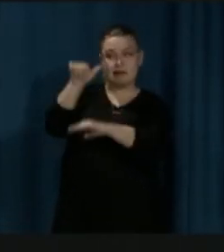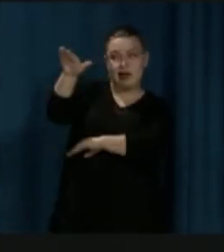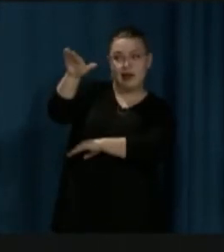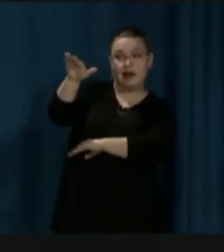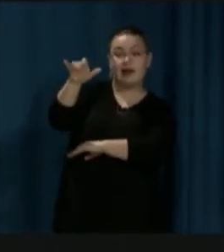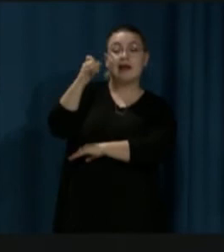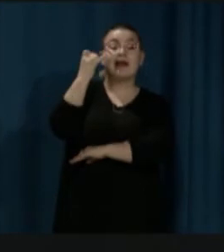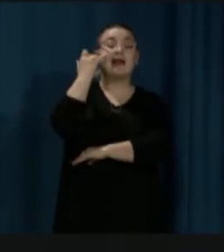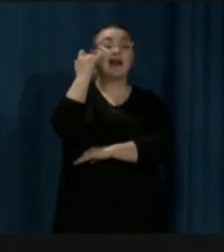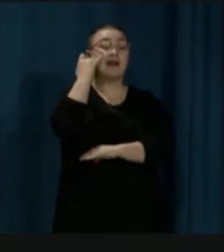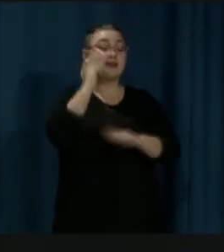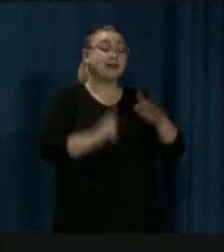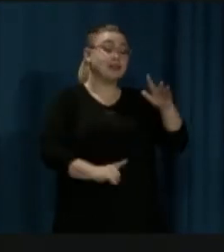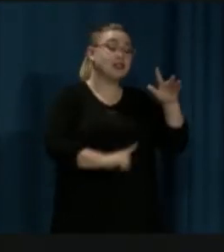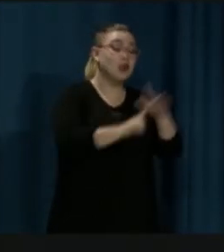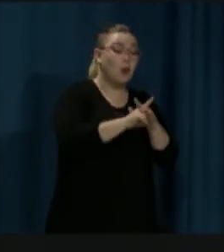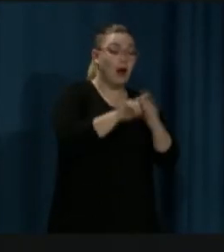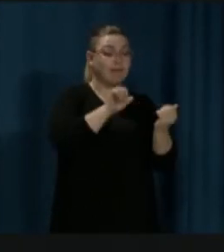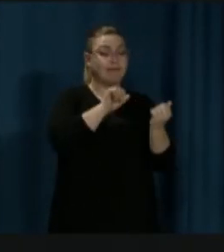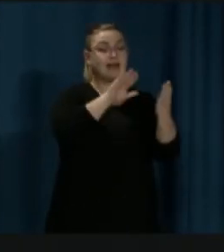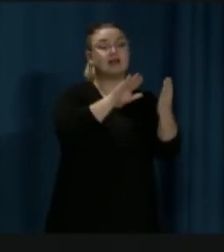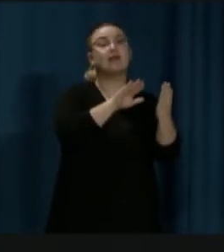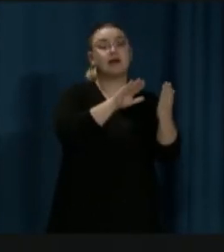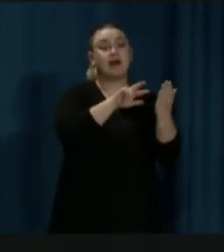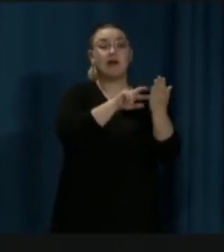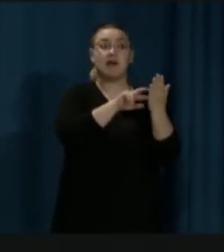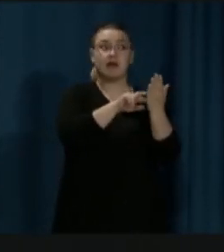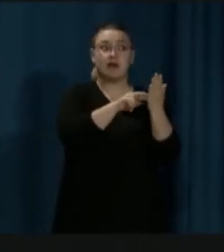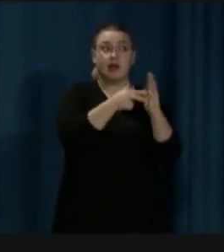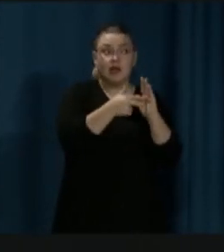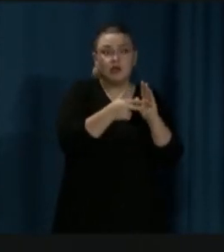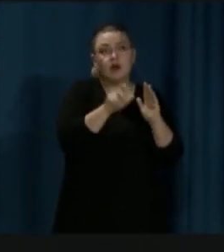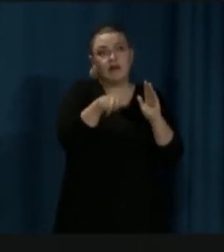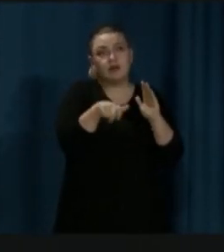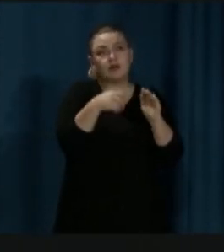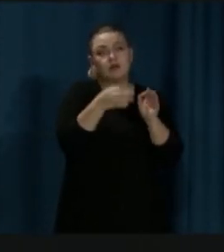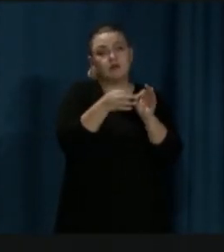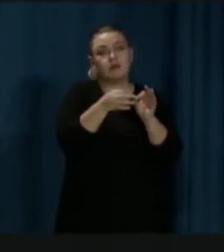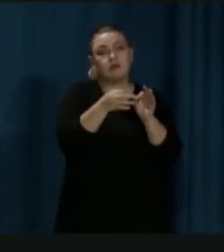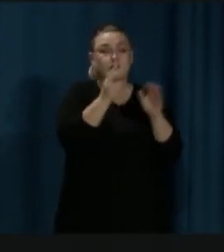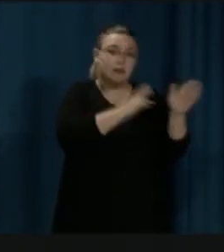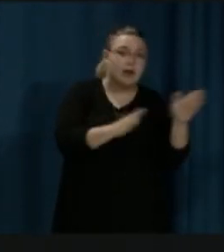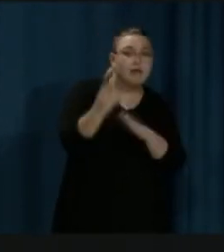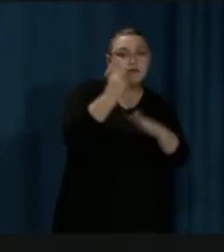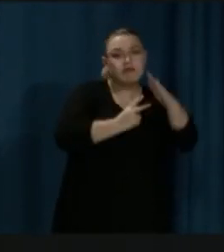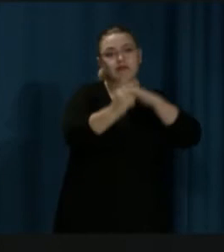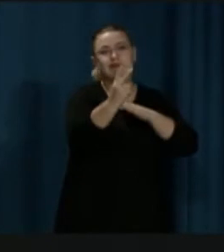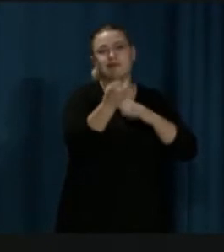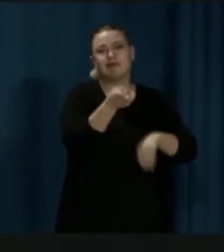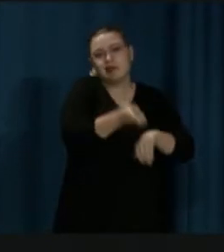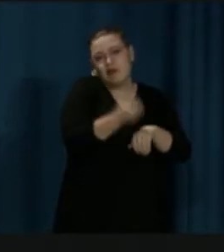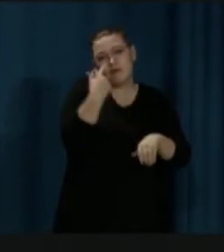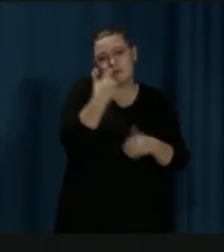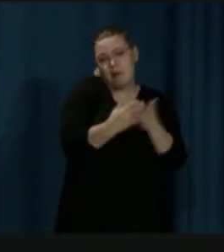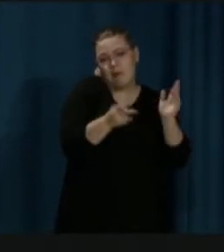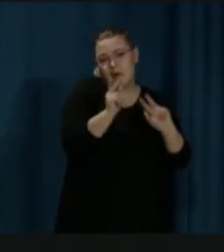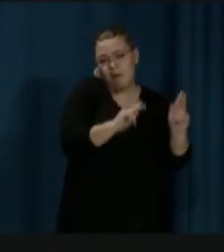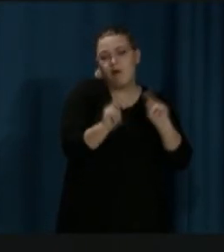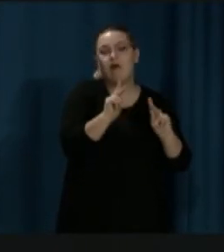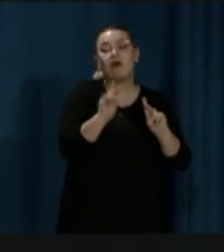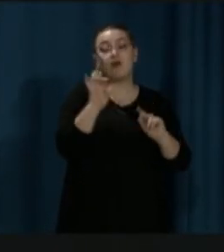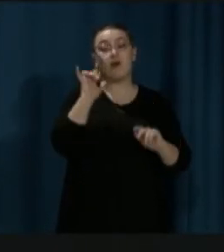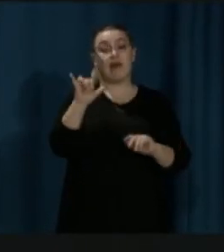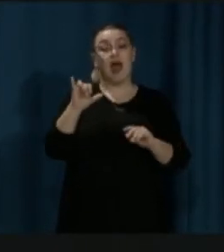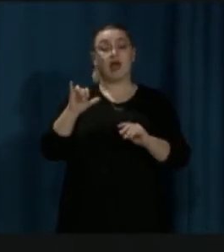it's not a huge increase in turnout, but it's a small increase in turnout. And so some states are trying to think about, well, what are ways that